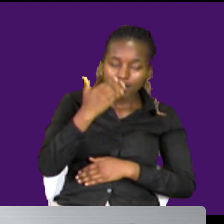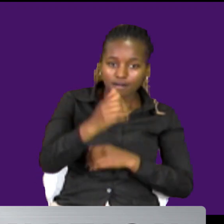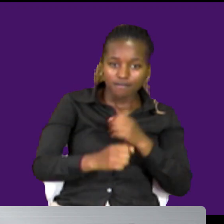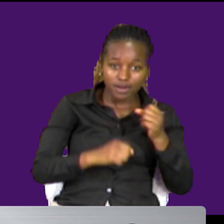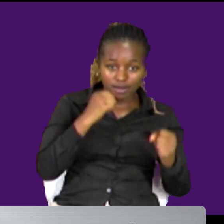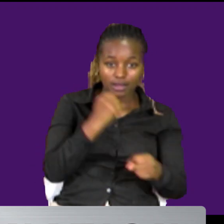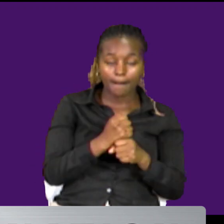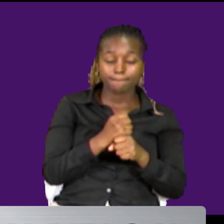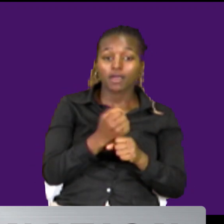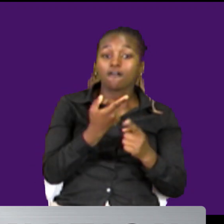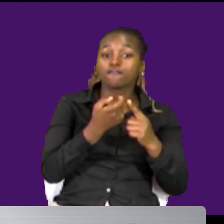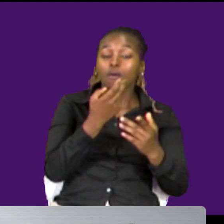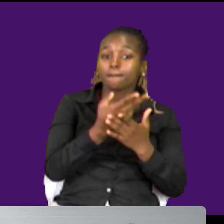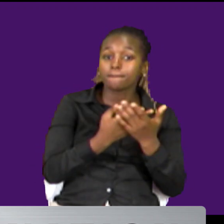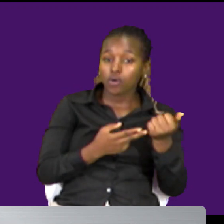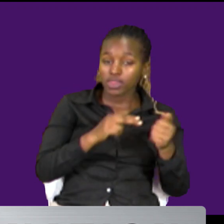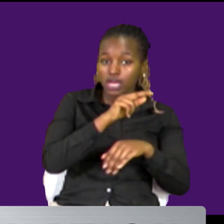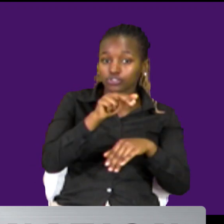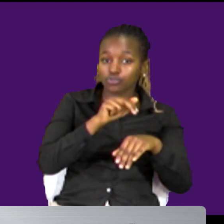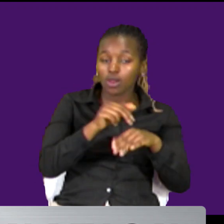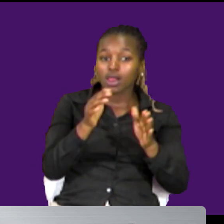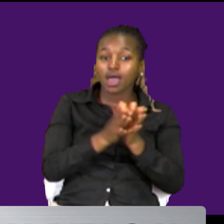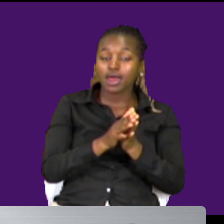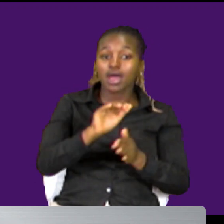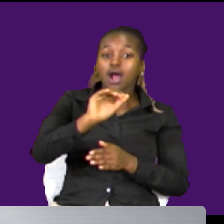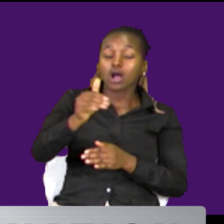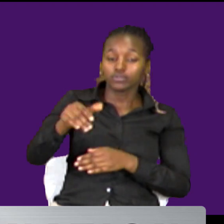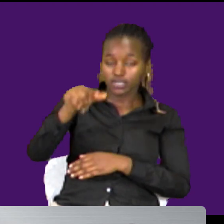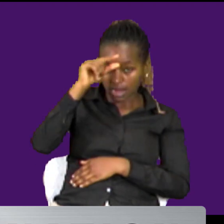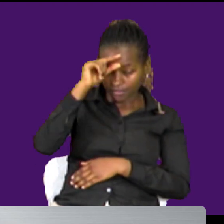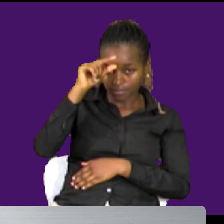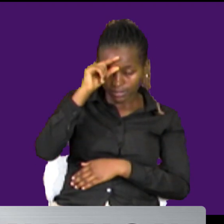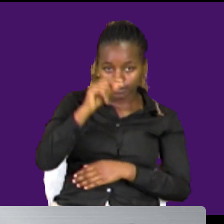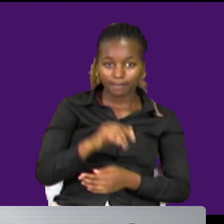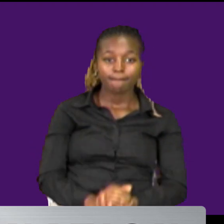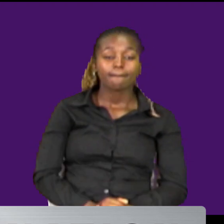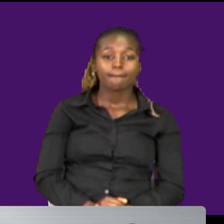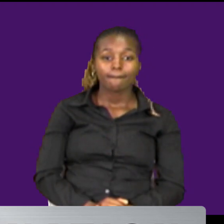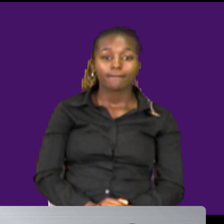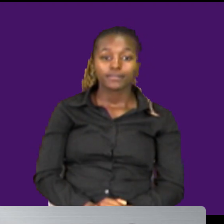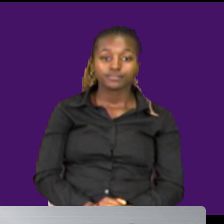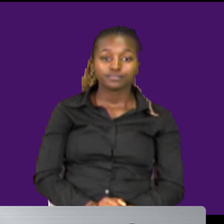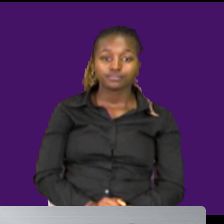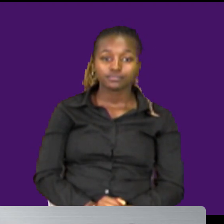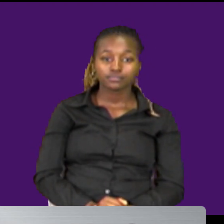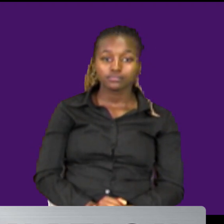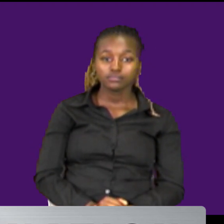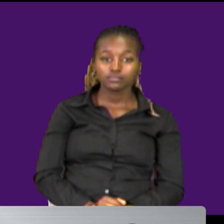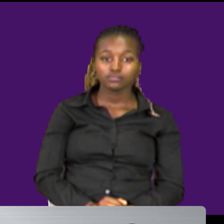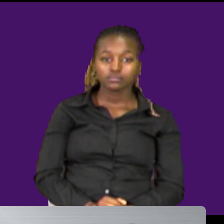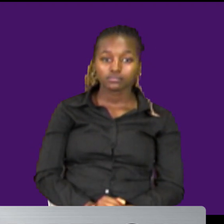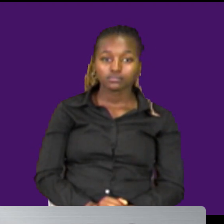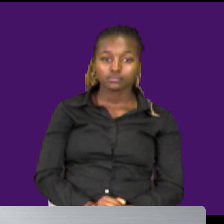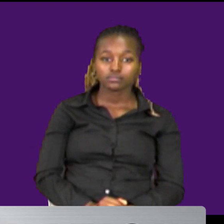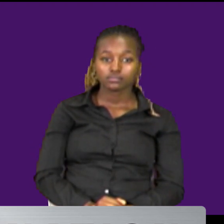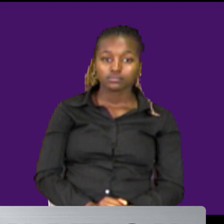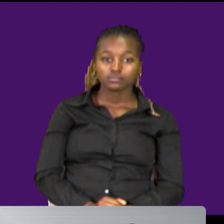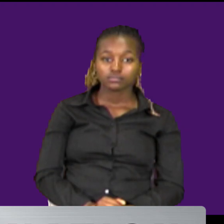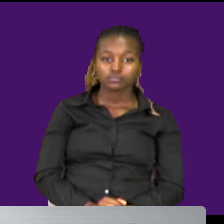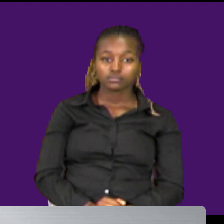national and county government. I spoke about the spatial plan. Spatial, actually, you mentioned it as sectorial.